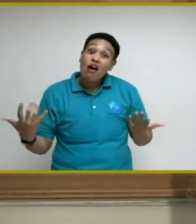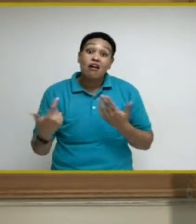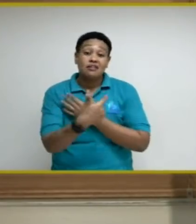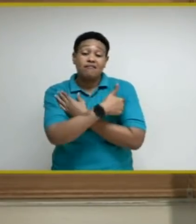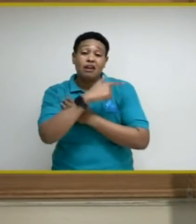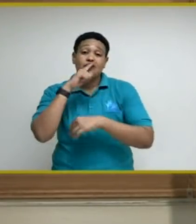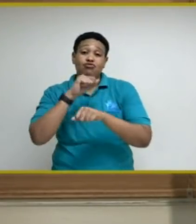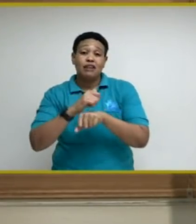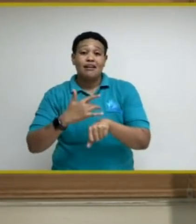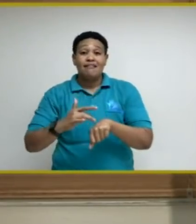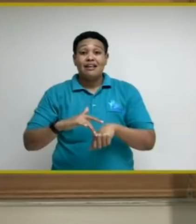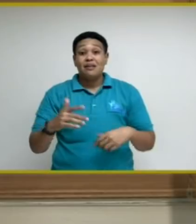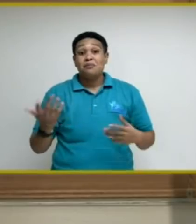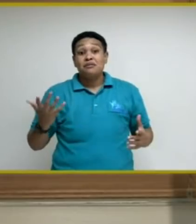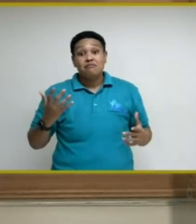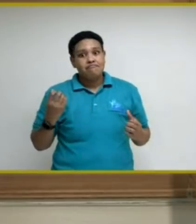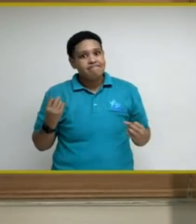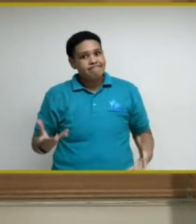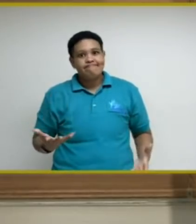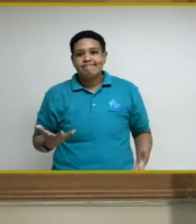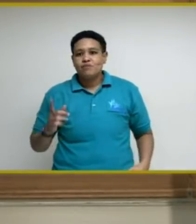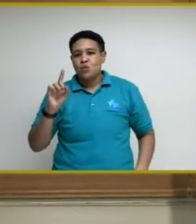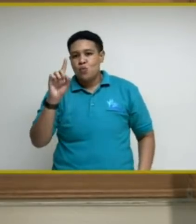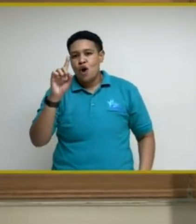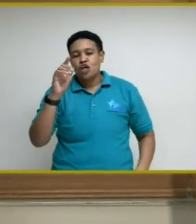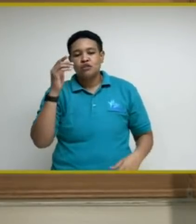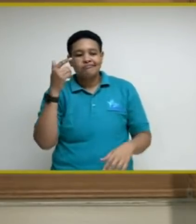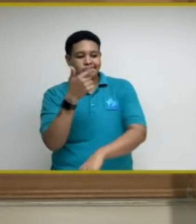vaccines, a large amount single dose,